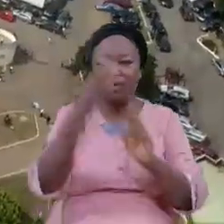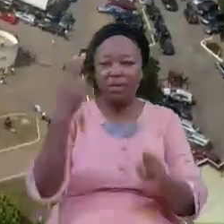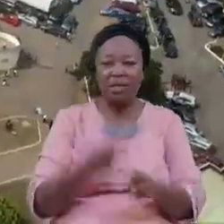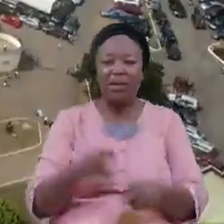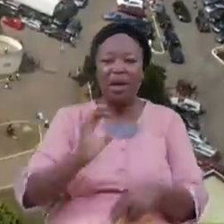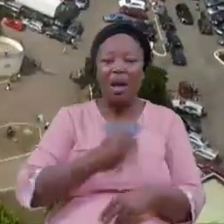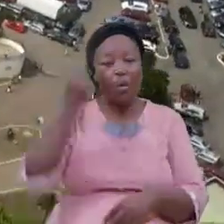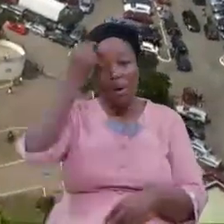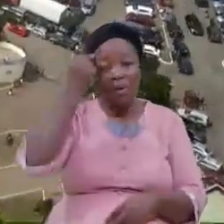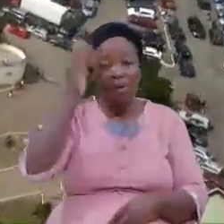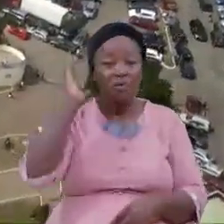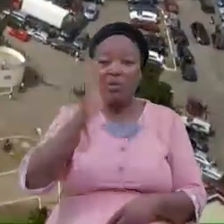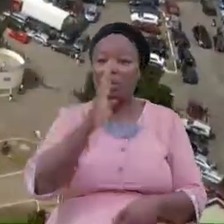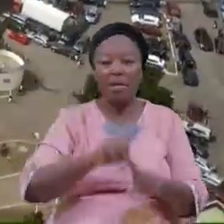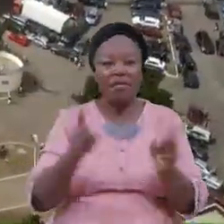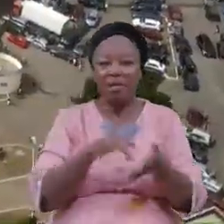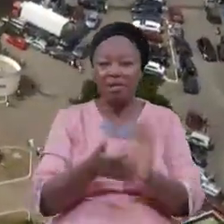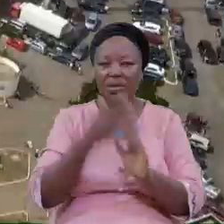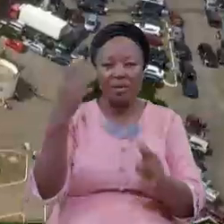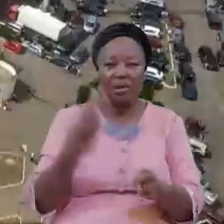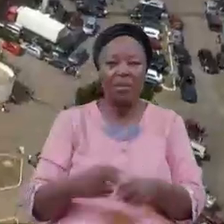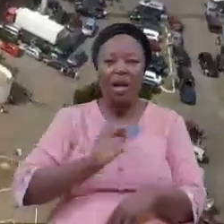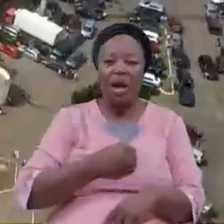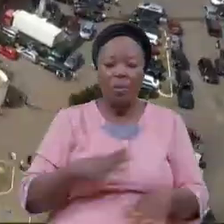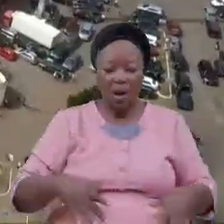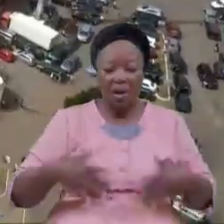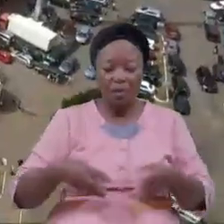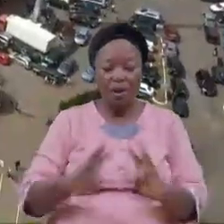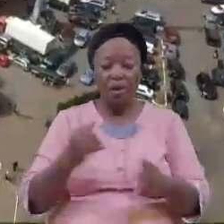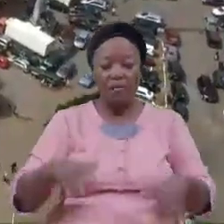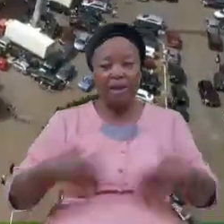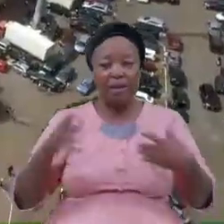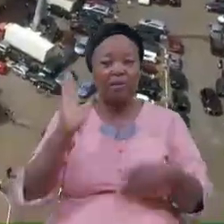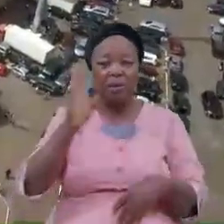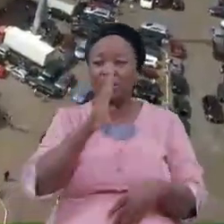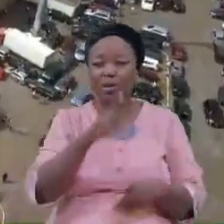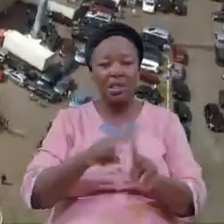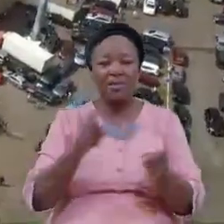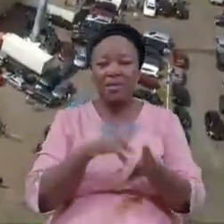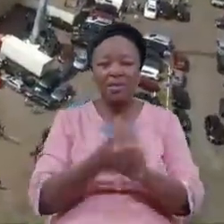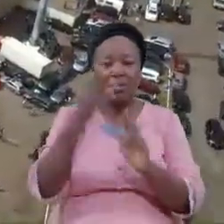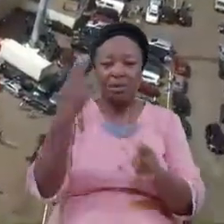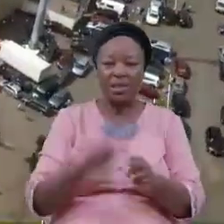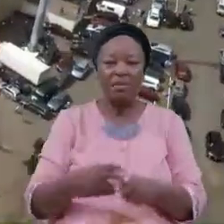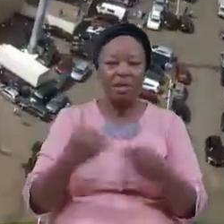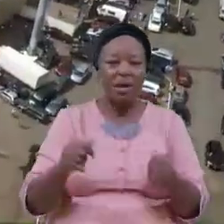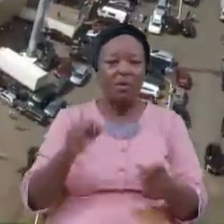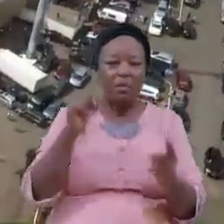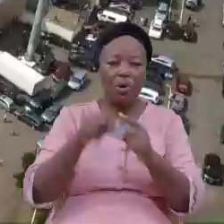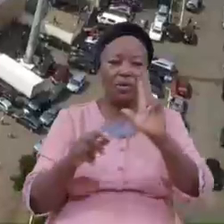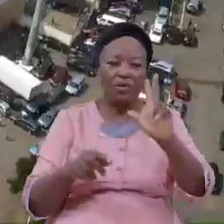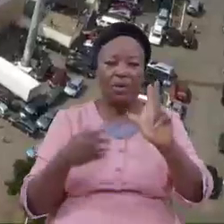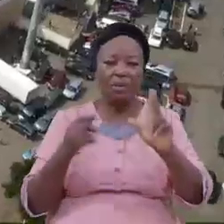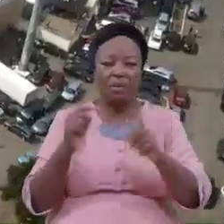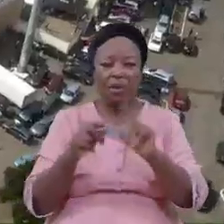be different. Our lifestyle will be different. We're coming to point number 3 now.